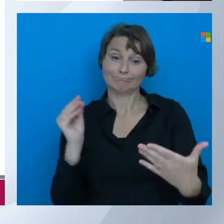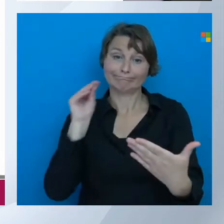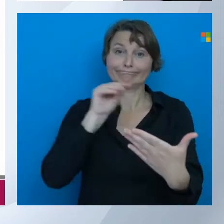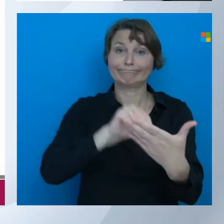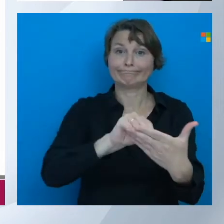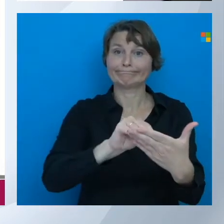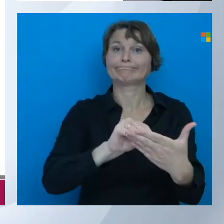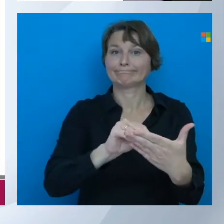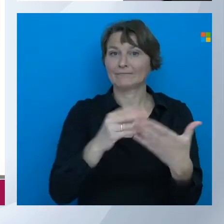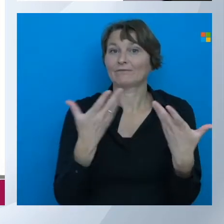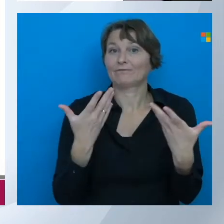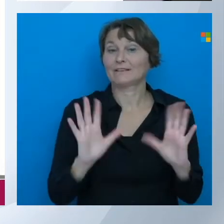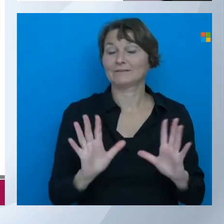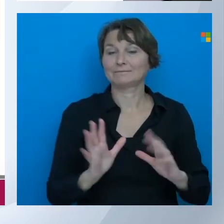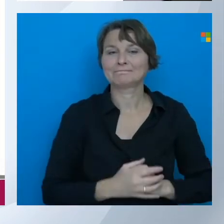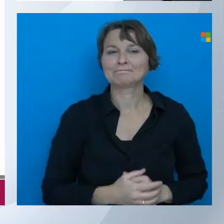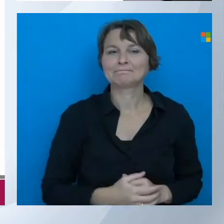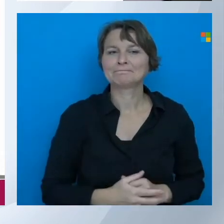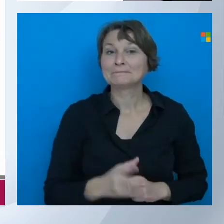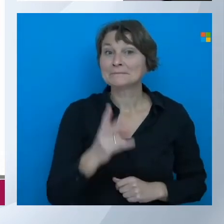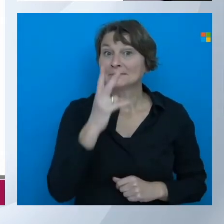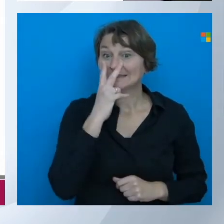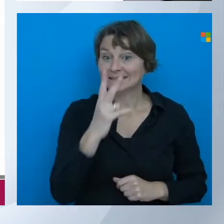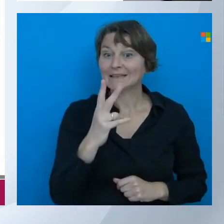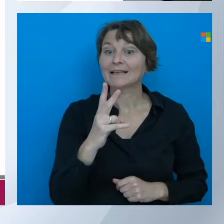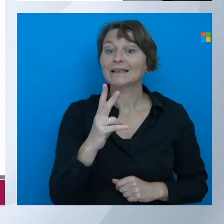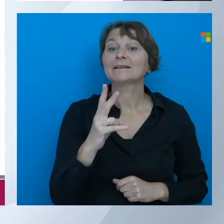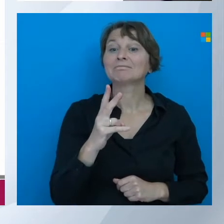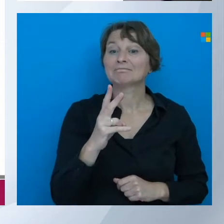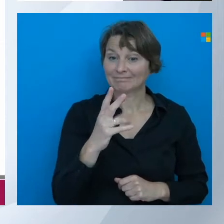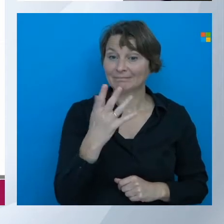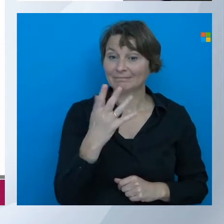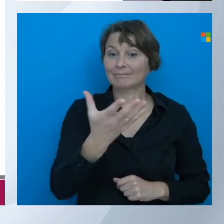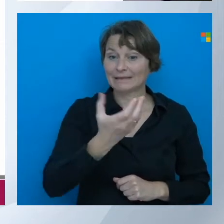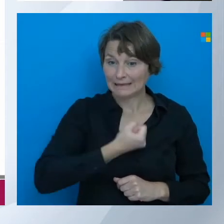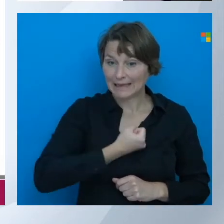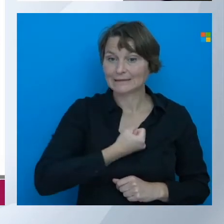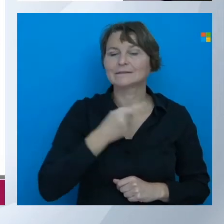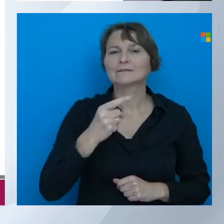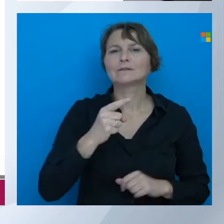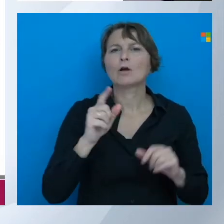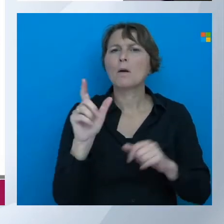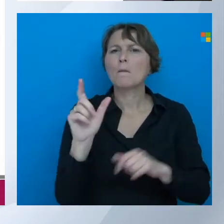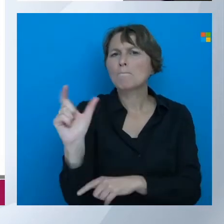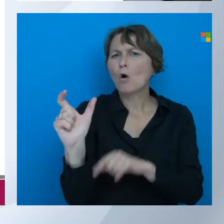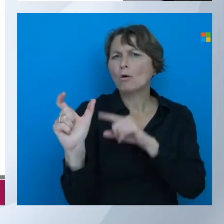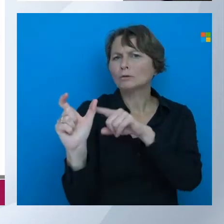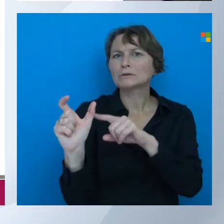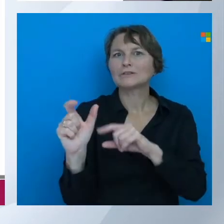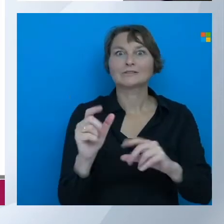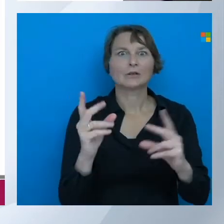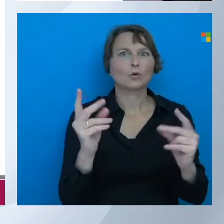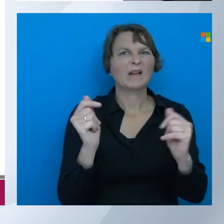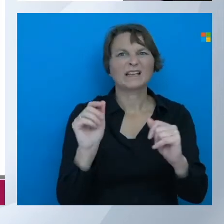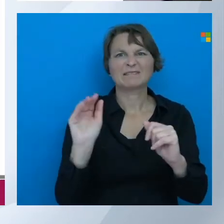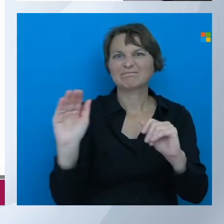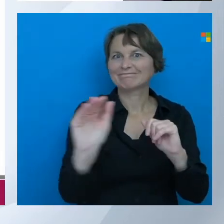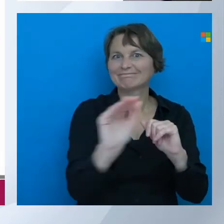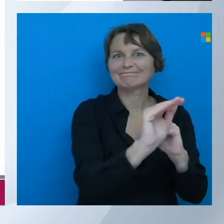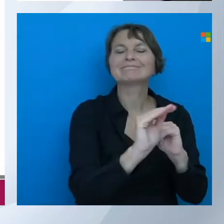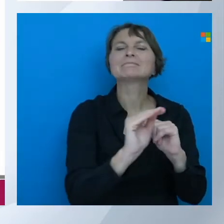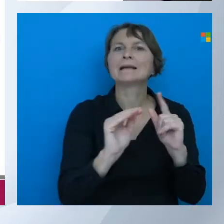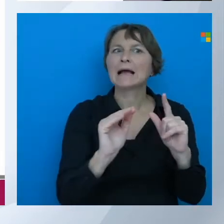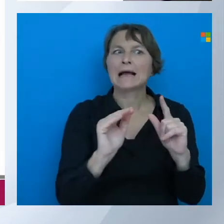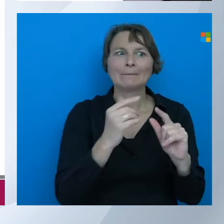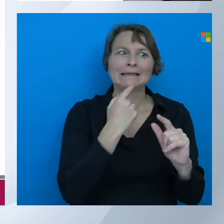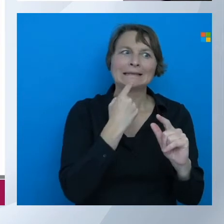As you can see, you get your AZ module. This is just a quick reminder because I ran into some errors that